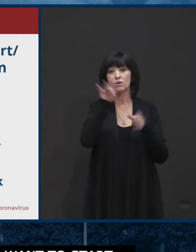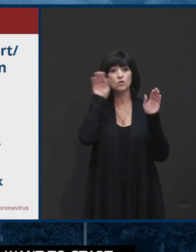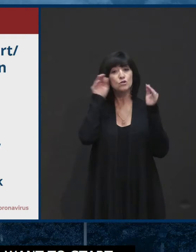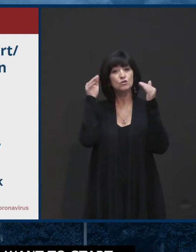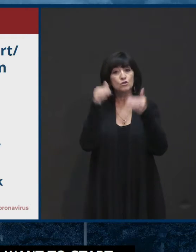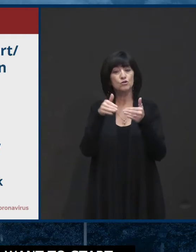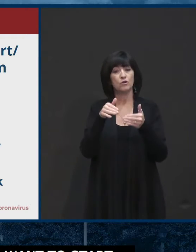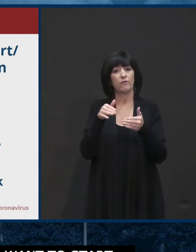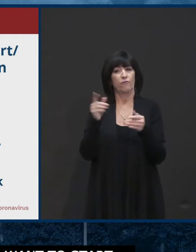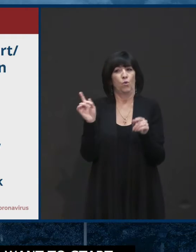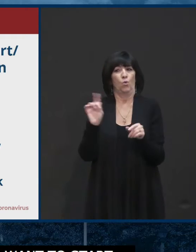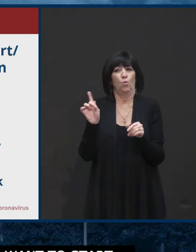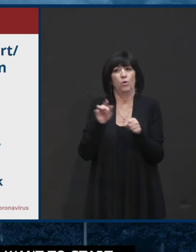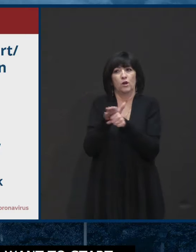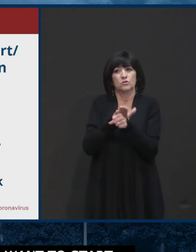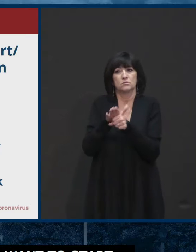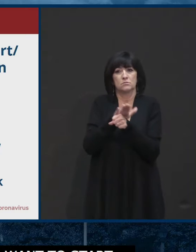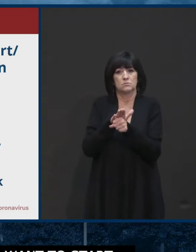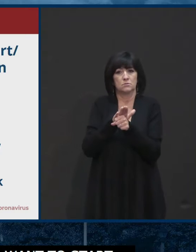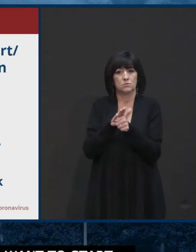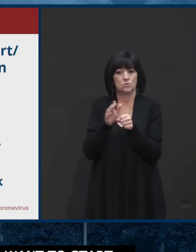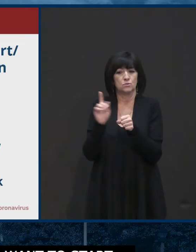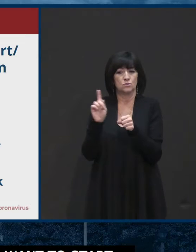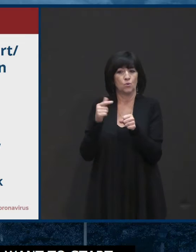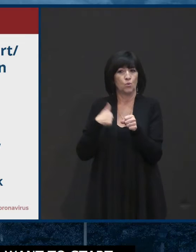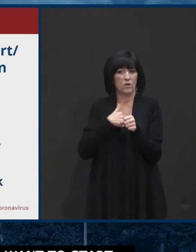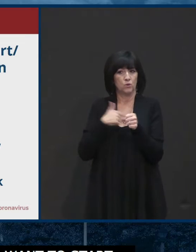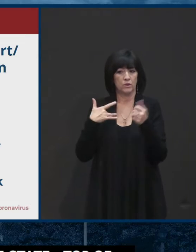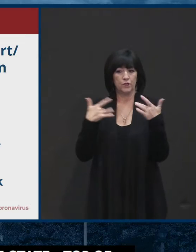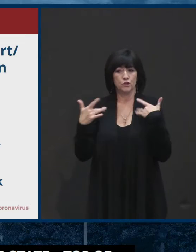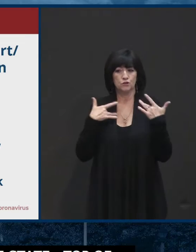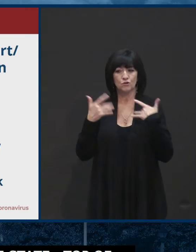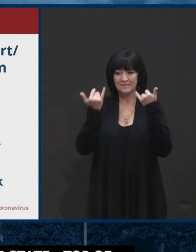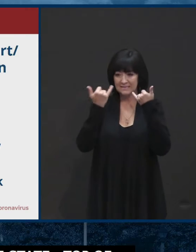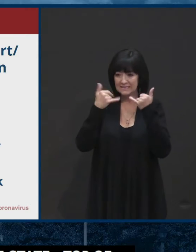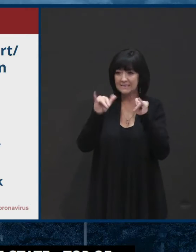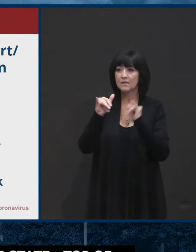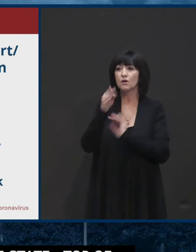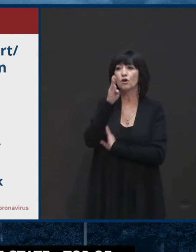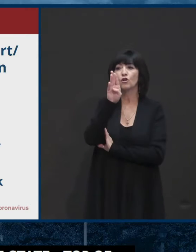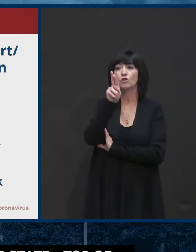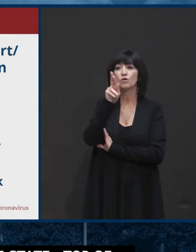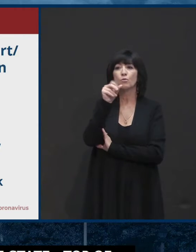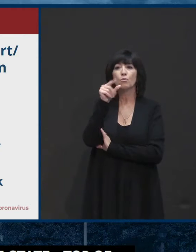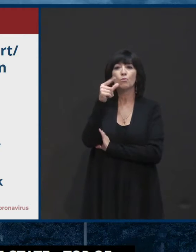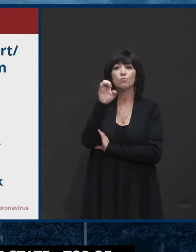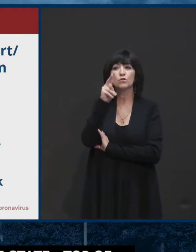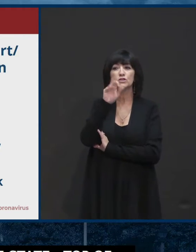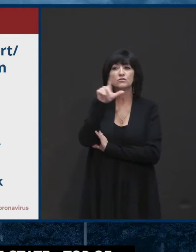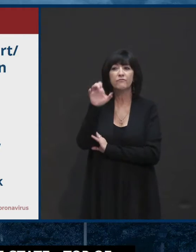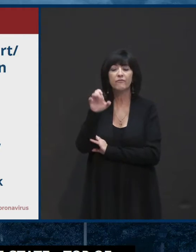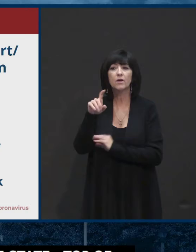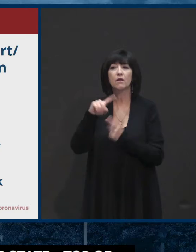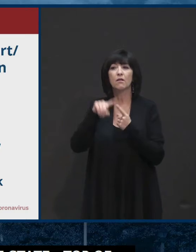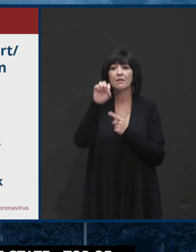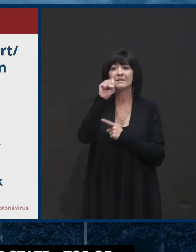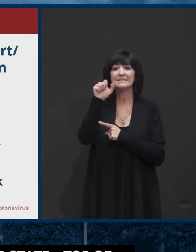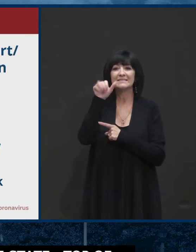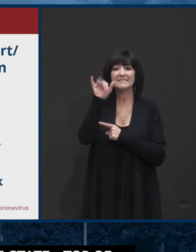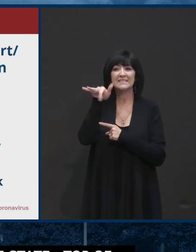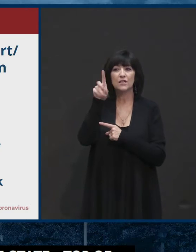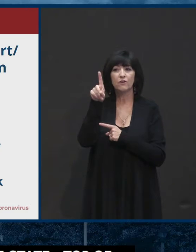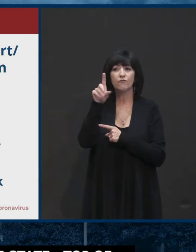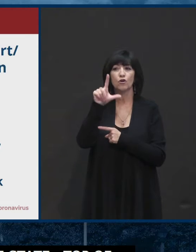the list are still Bridgeville, Seaford, and Laurel. Delmar